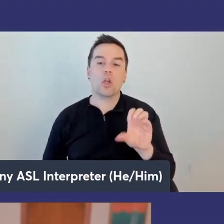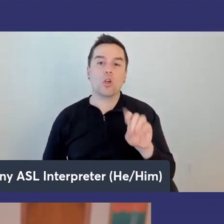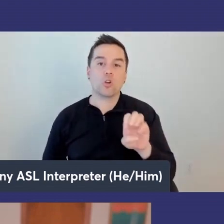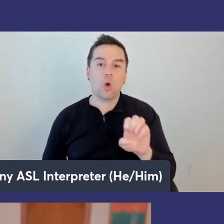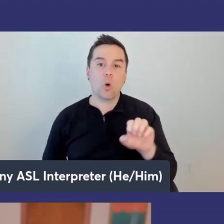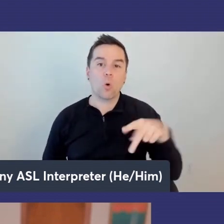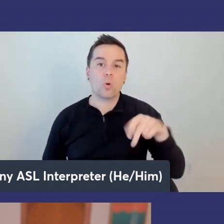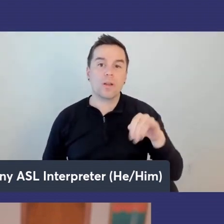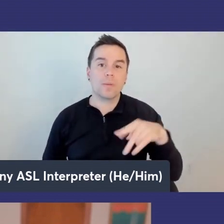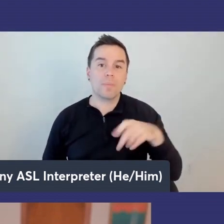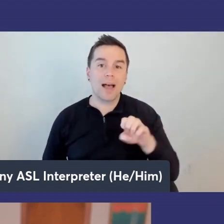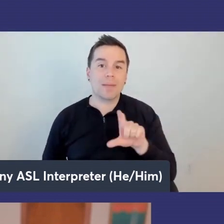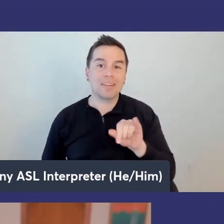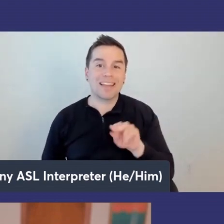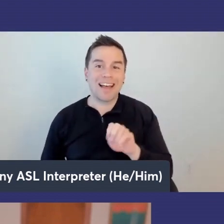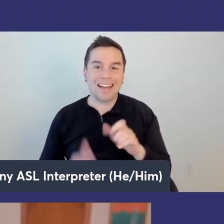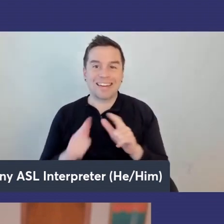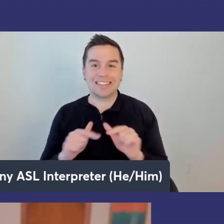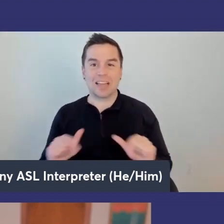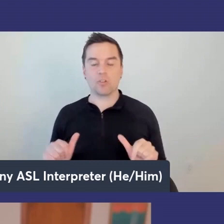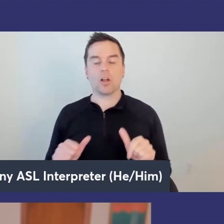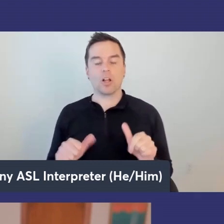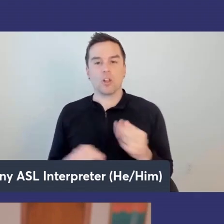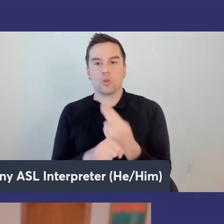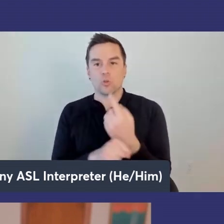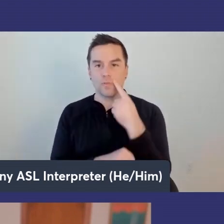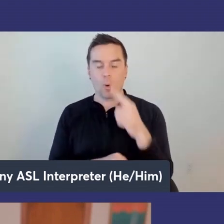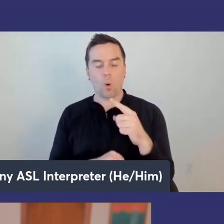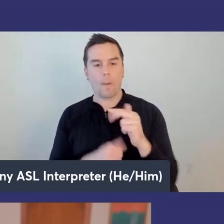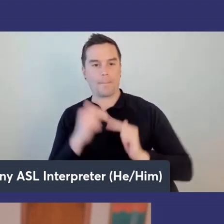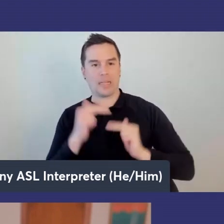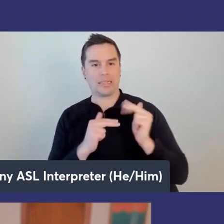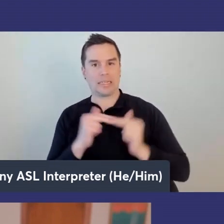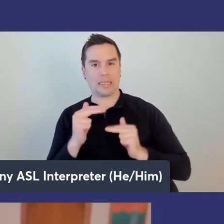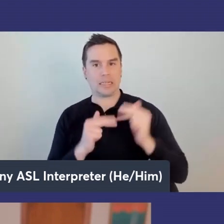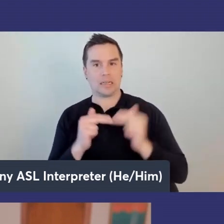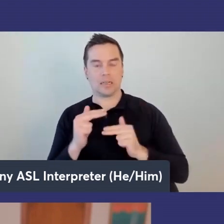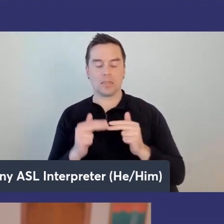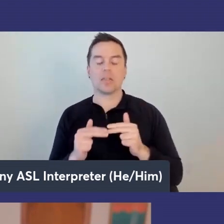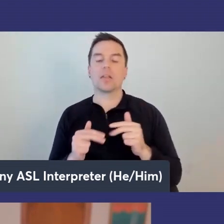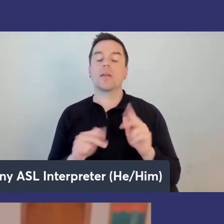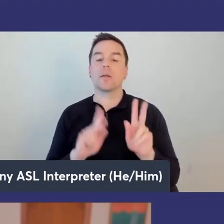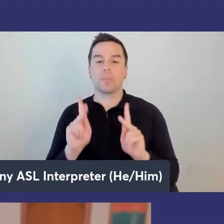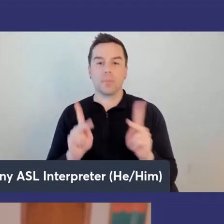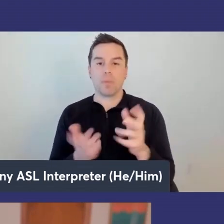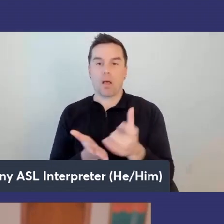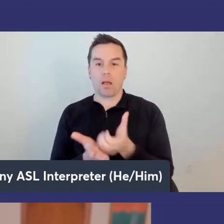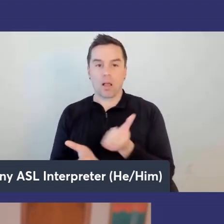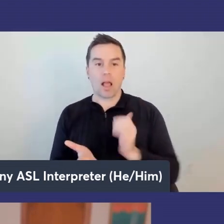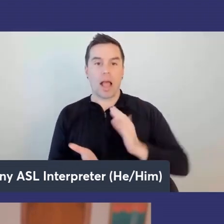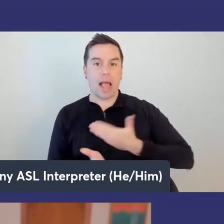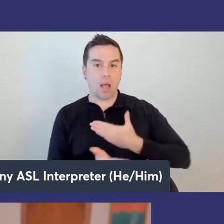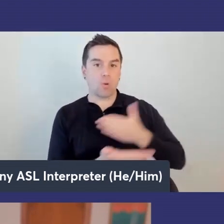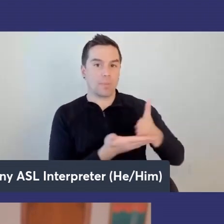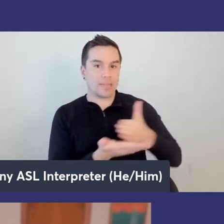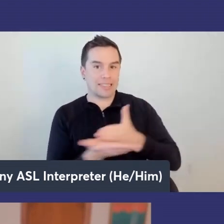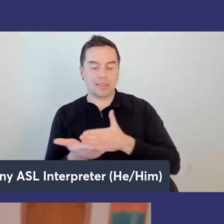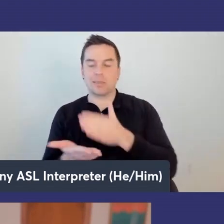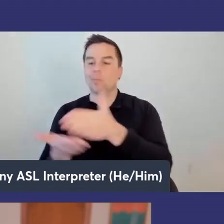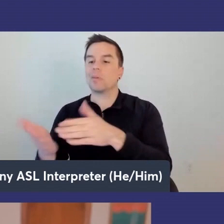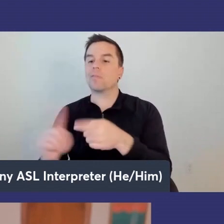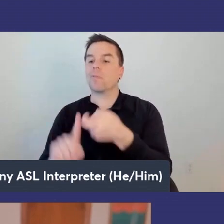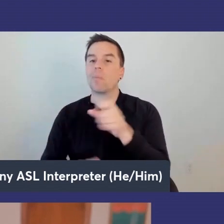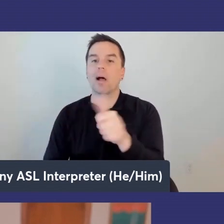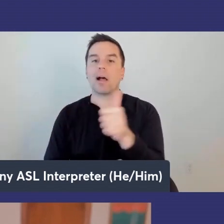sort of building blocks, right? Customers take some of our pieces and some pieces from other companies and build their own opinionated solution for how they want to develop